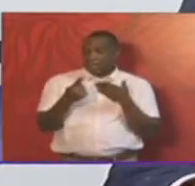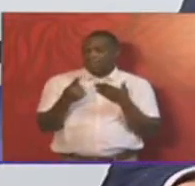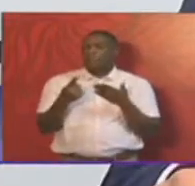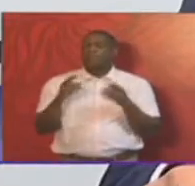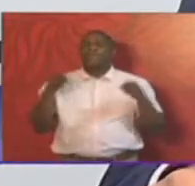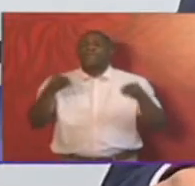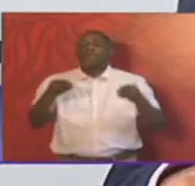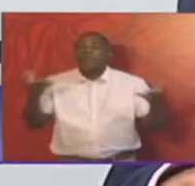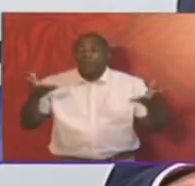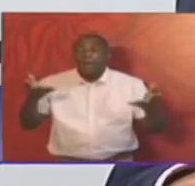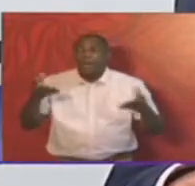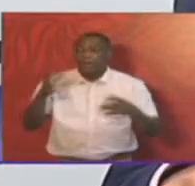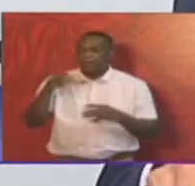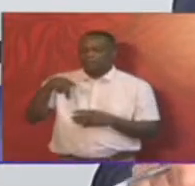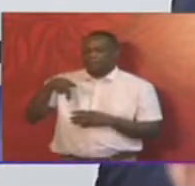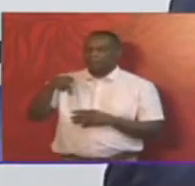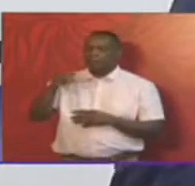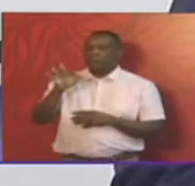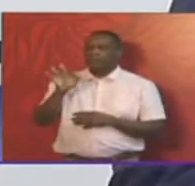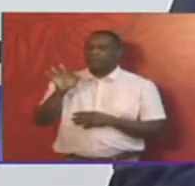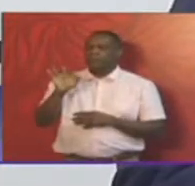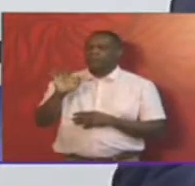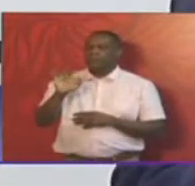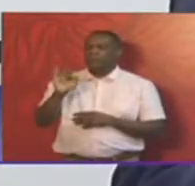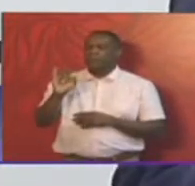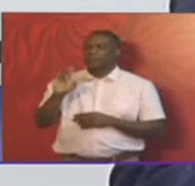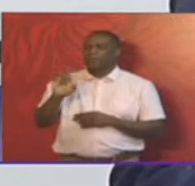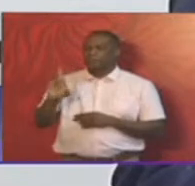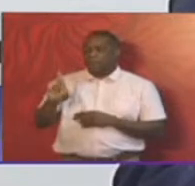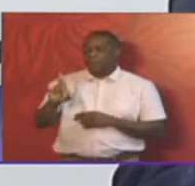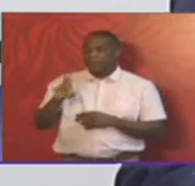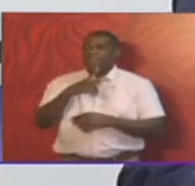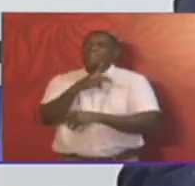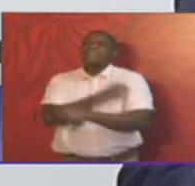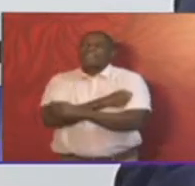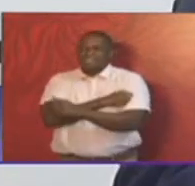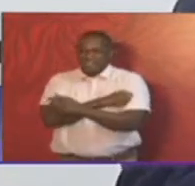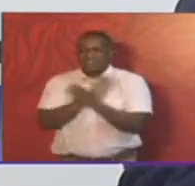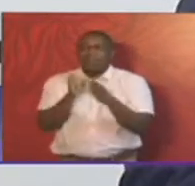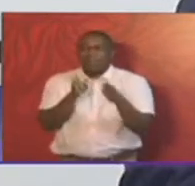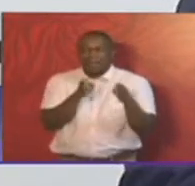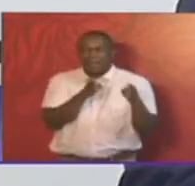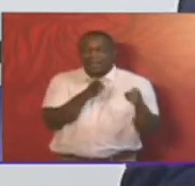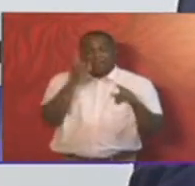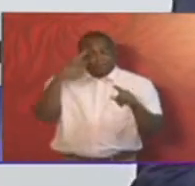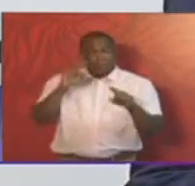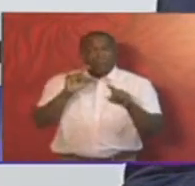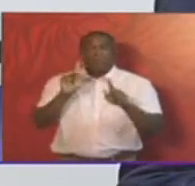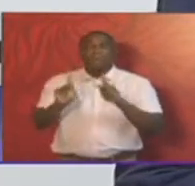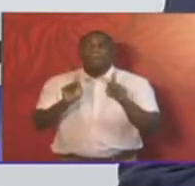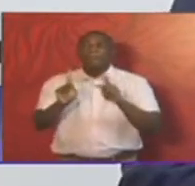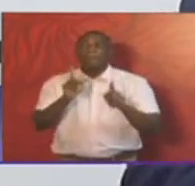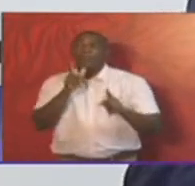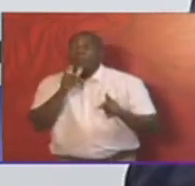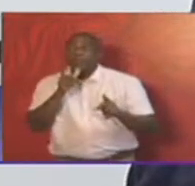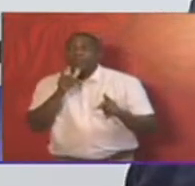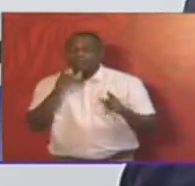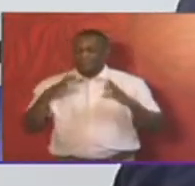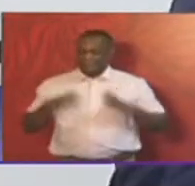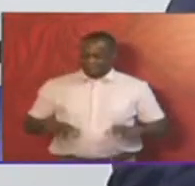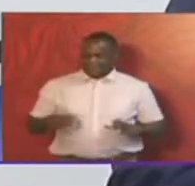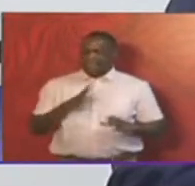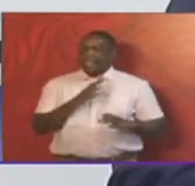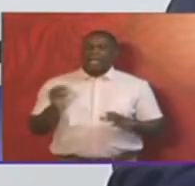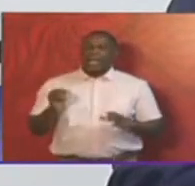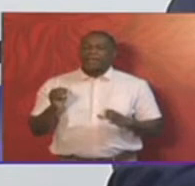Pfizer vaccination plans for our cohort of citizens and non-citizens between